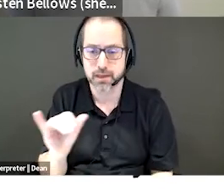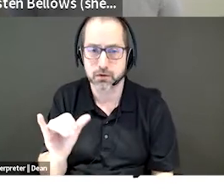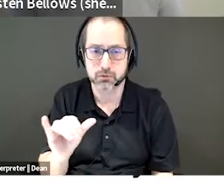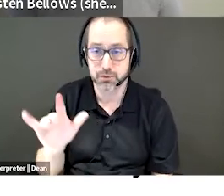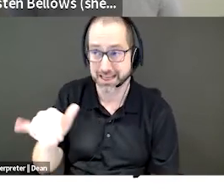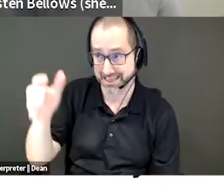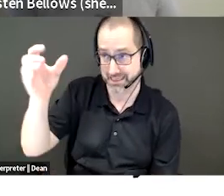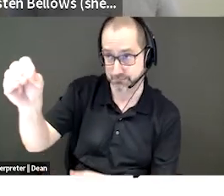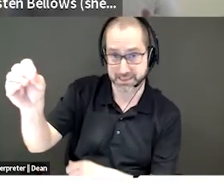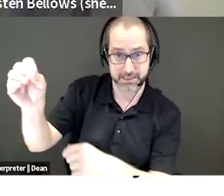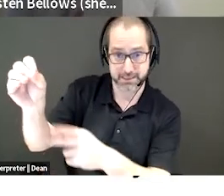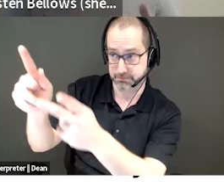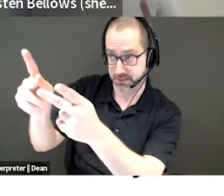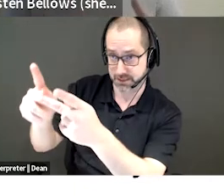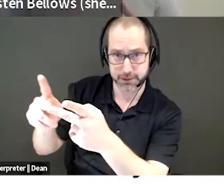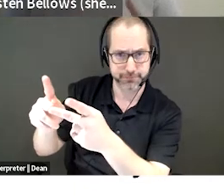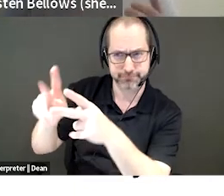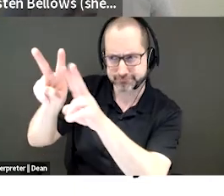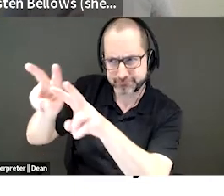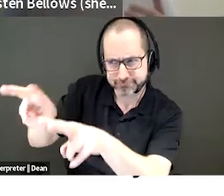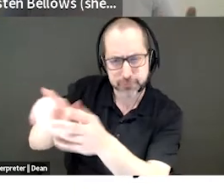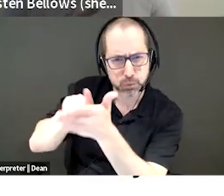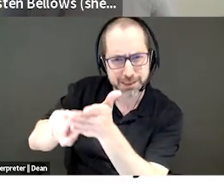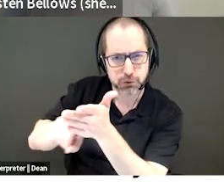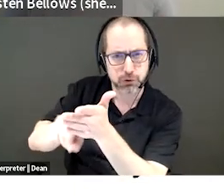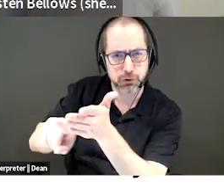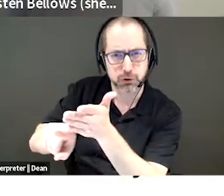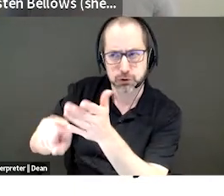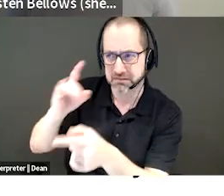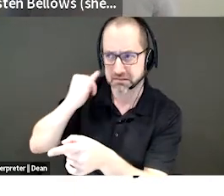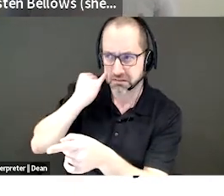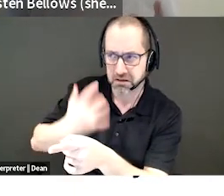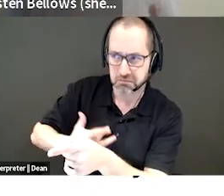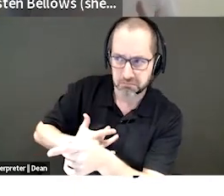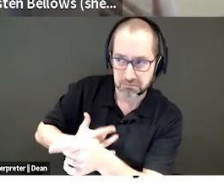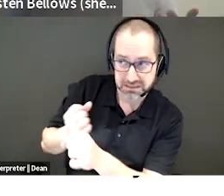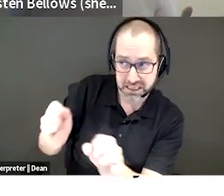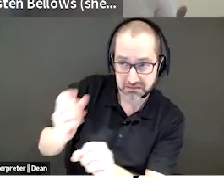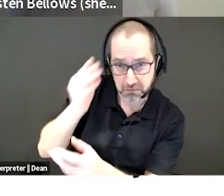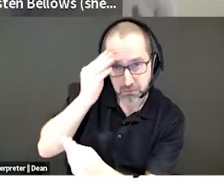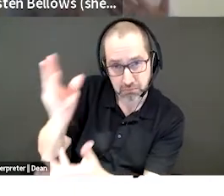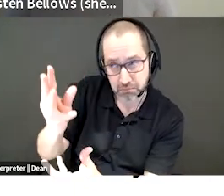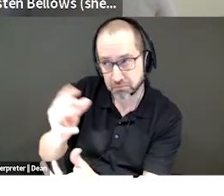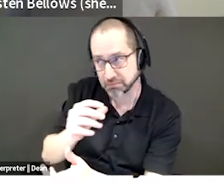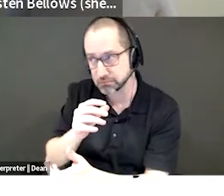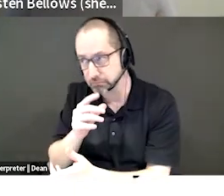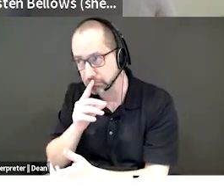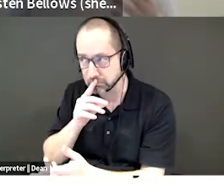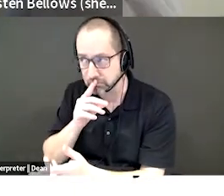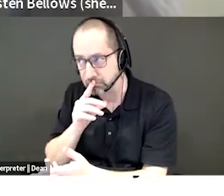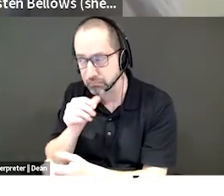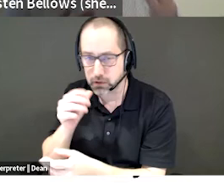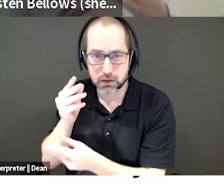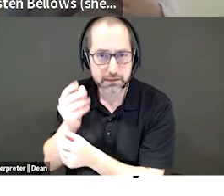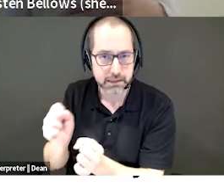company. And in terms of if you feel comfortable disclosing or not, employers on job postings, I'm sure you've seen